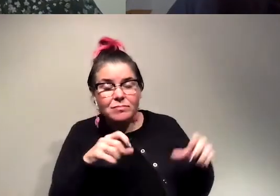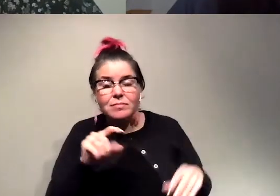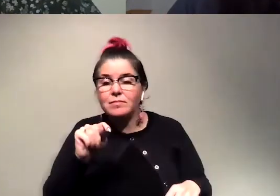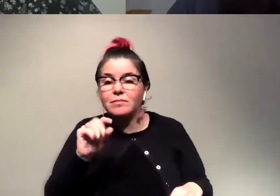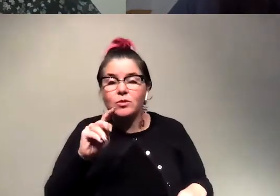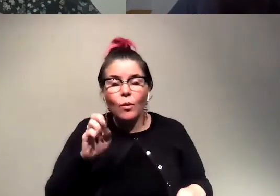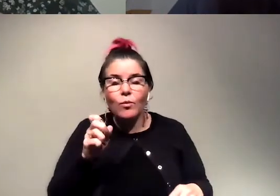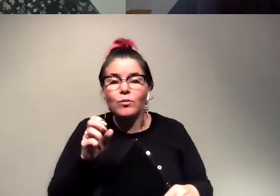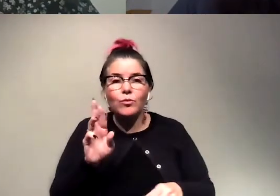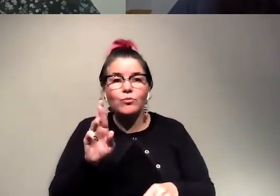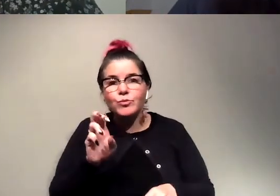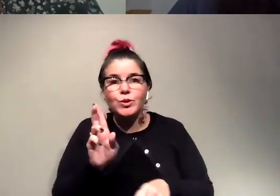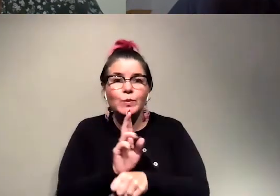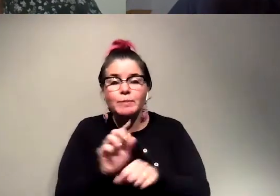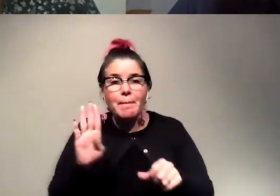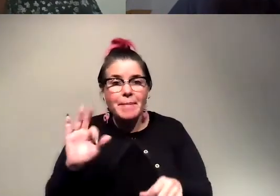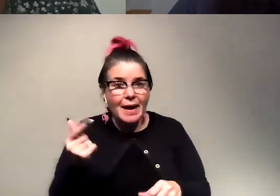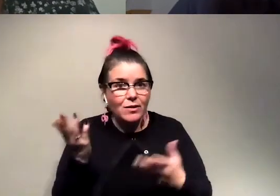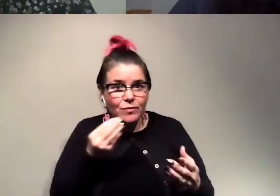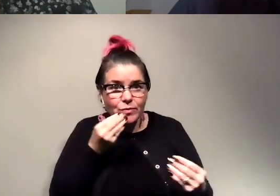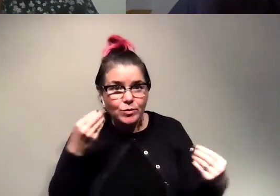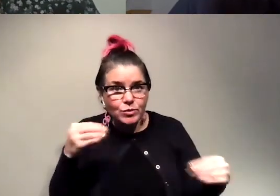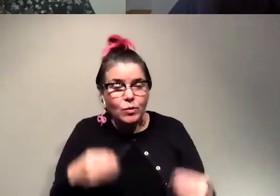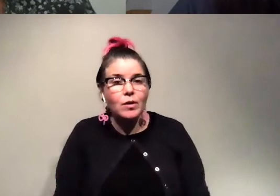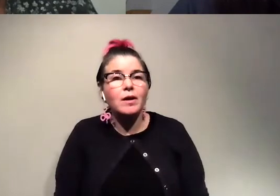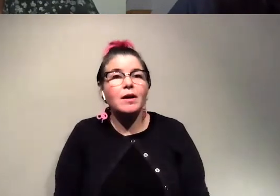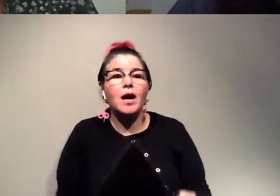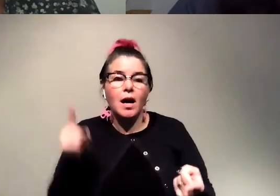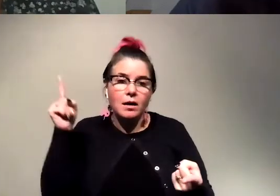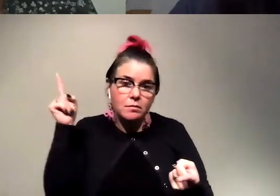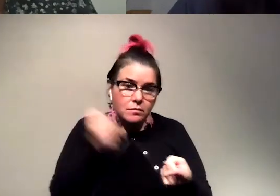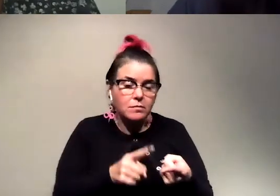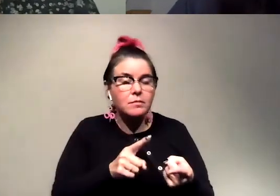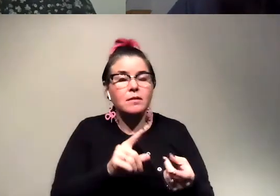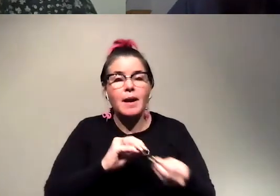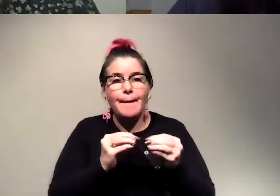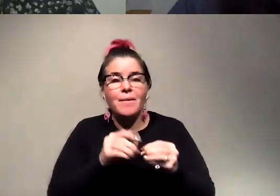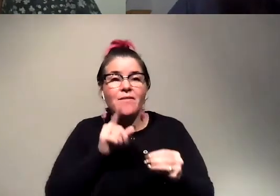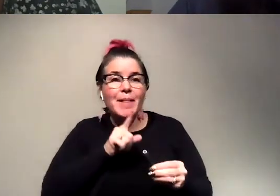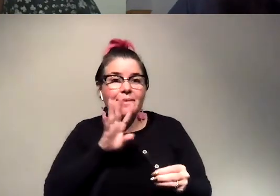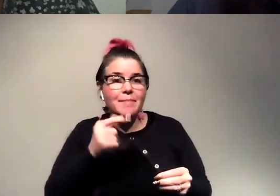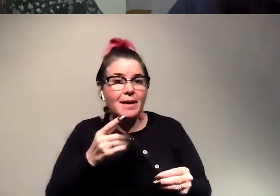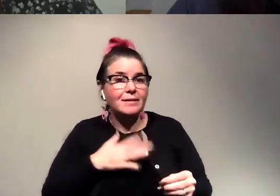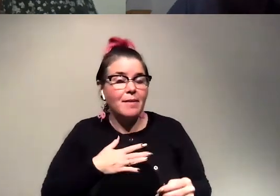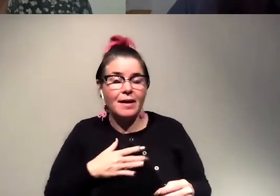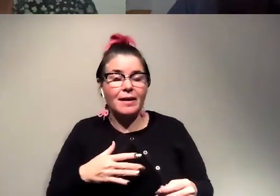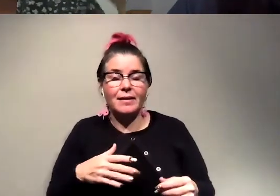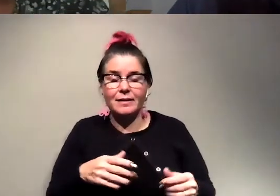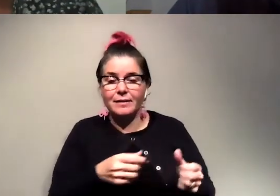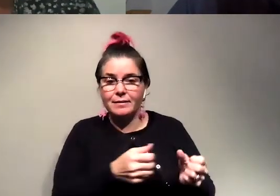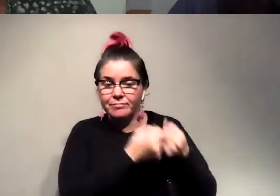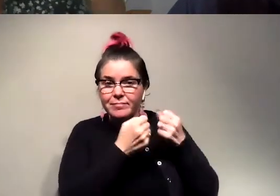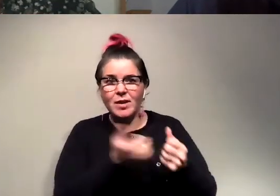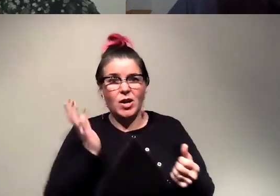store. And I've like drastically reduced the amount of plastic bags in my cupboard. I used to